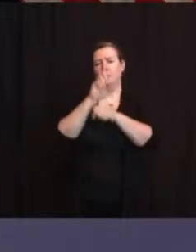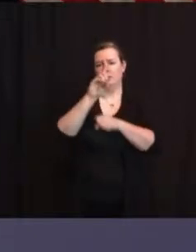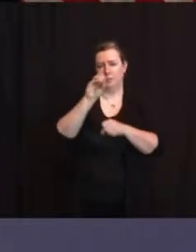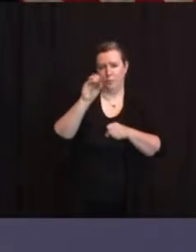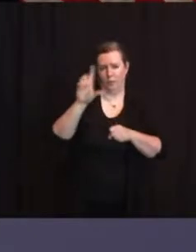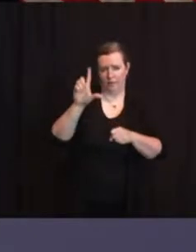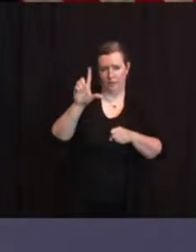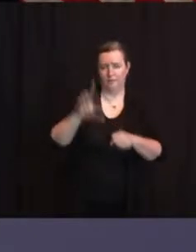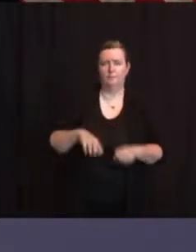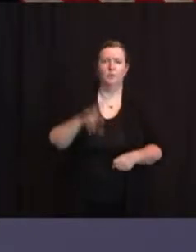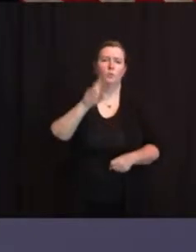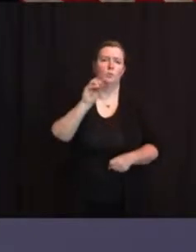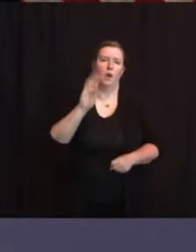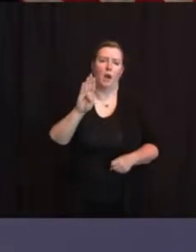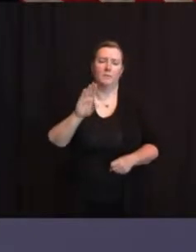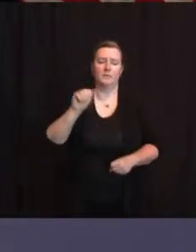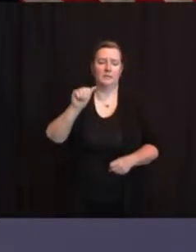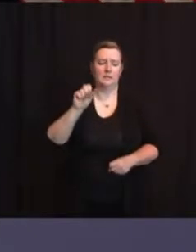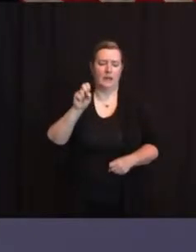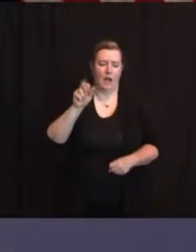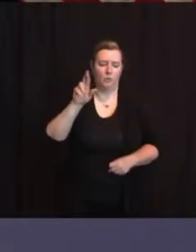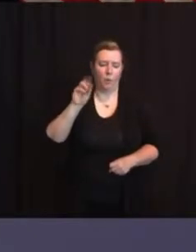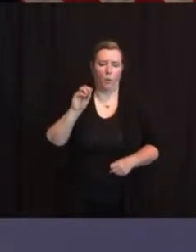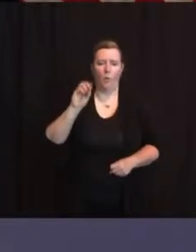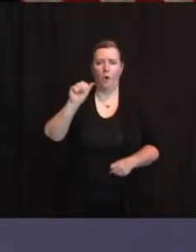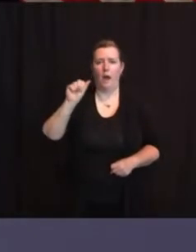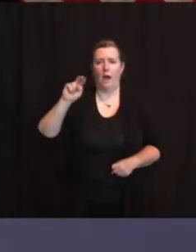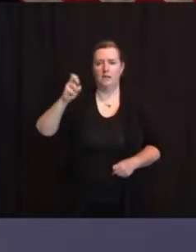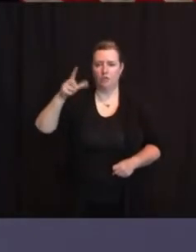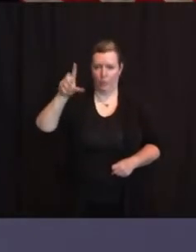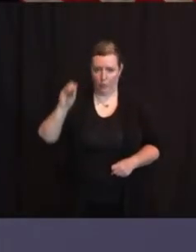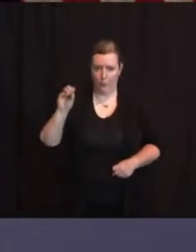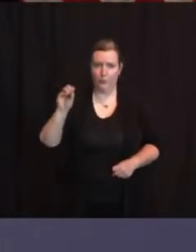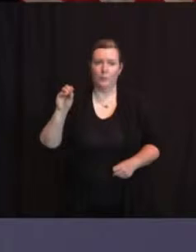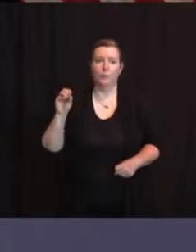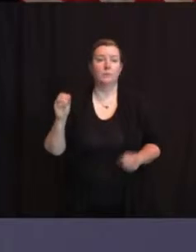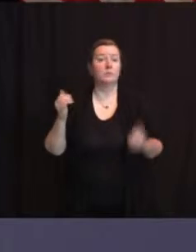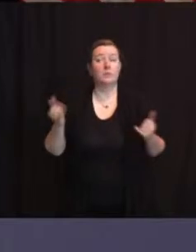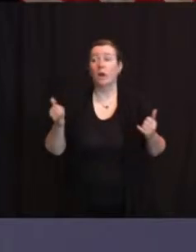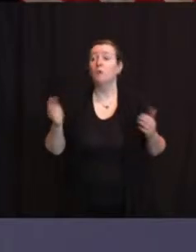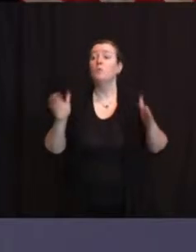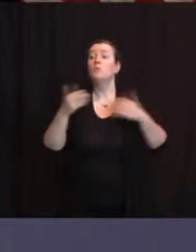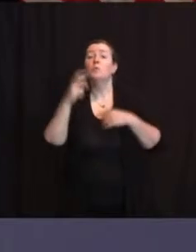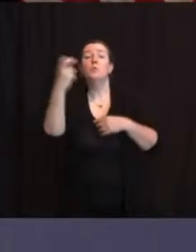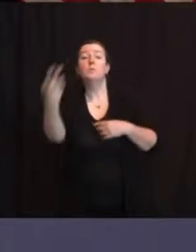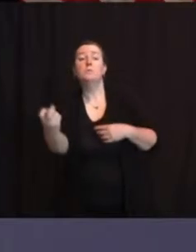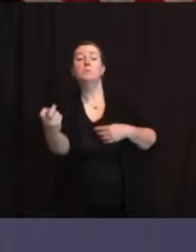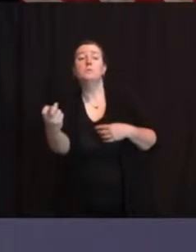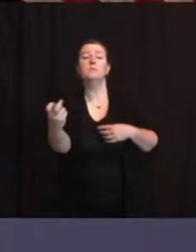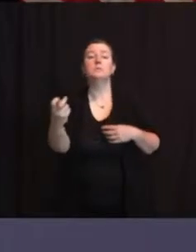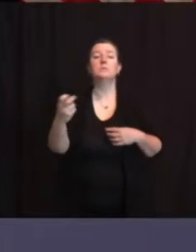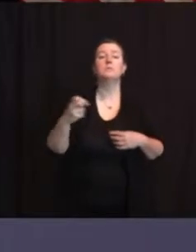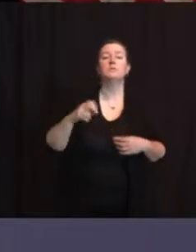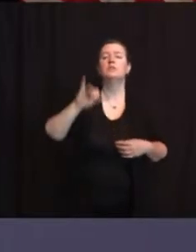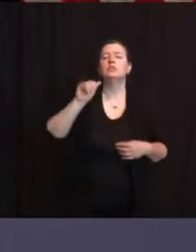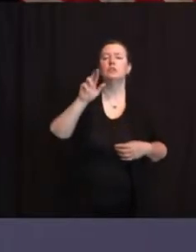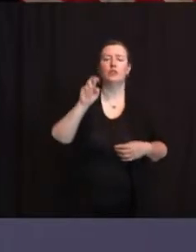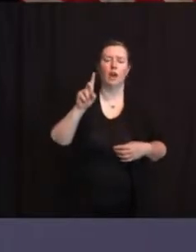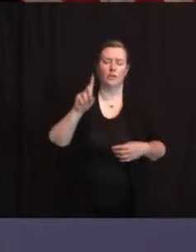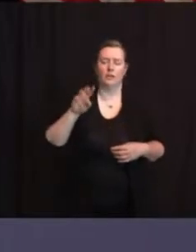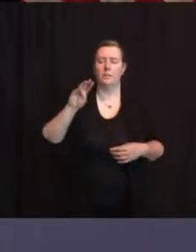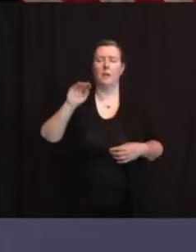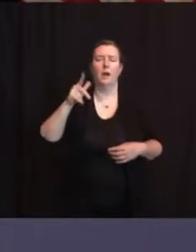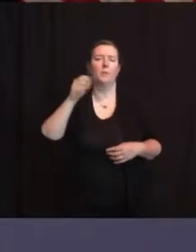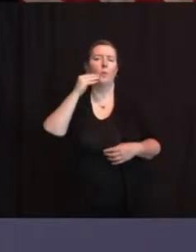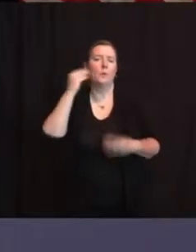Rob Acero-Angelo. We're also joined by Jared Maples from the Office of Homeland Security and Preparedness. Nice to have you